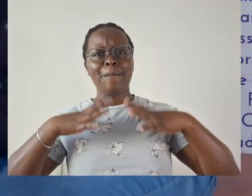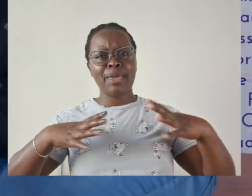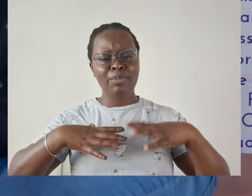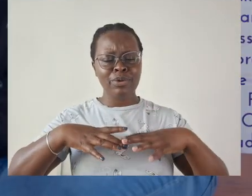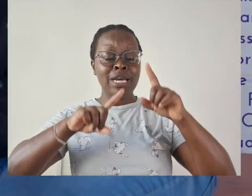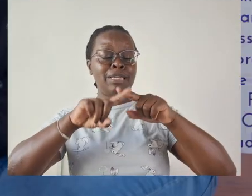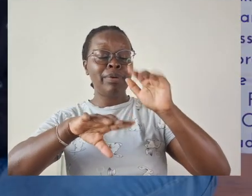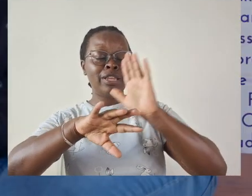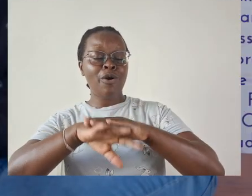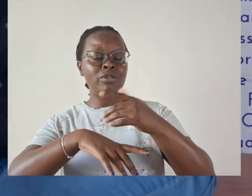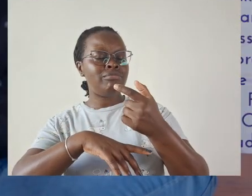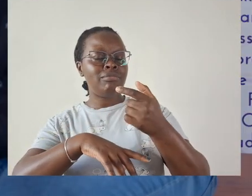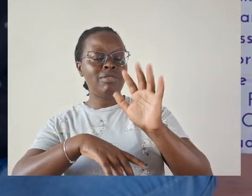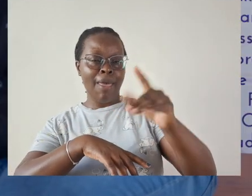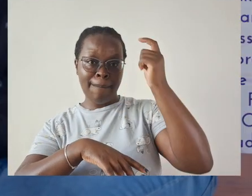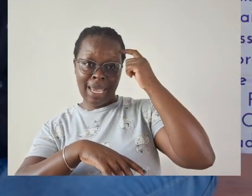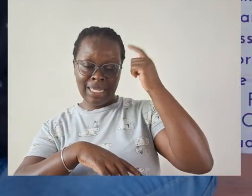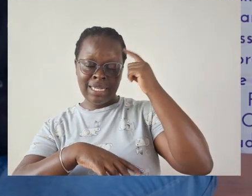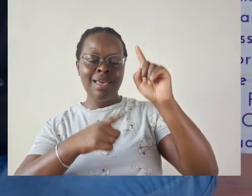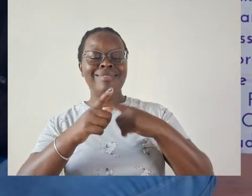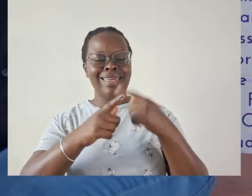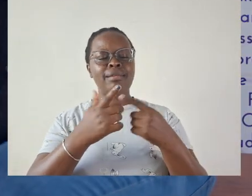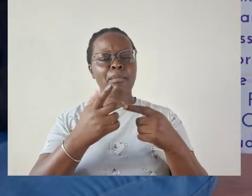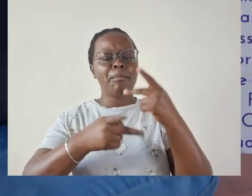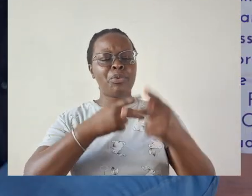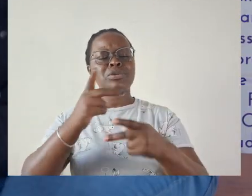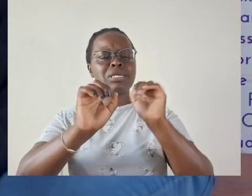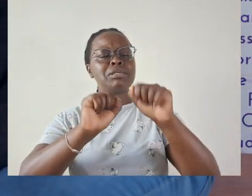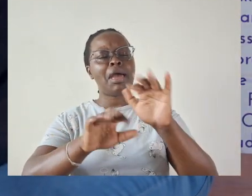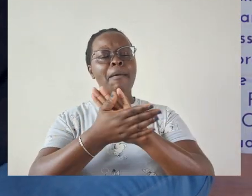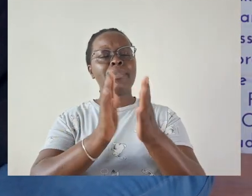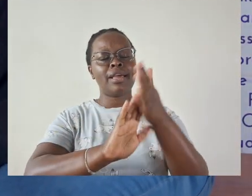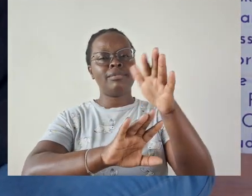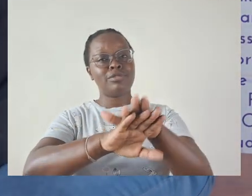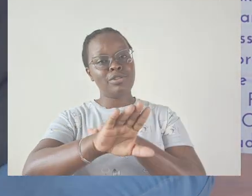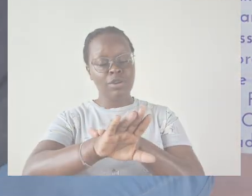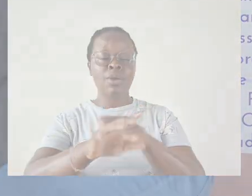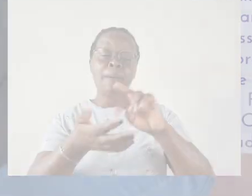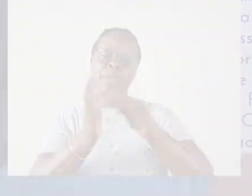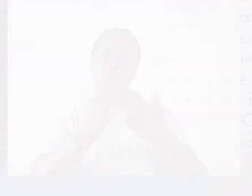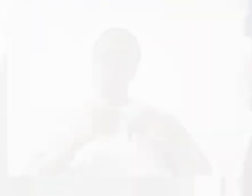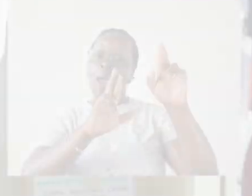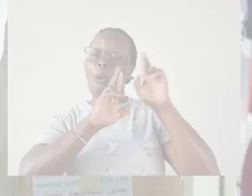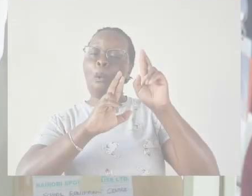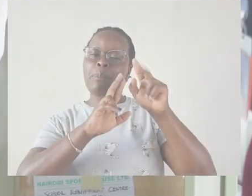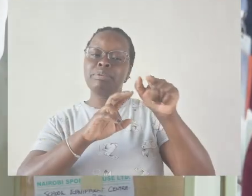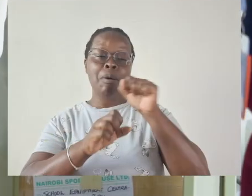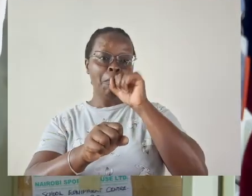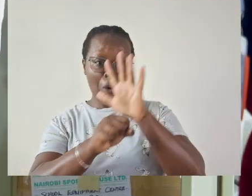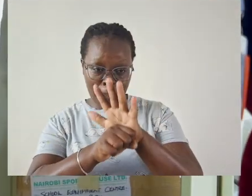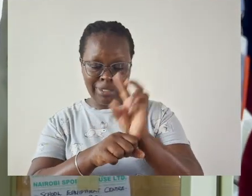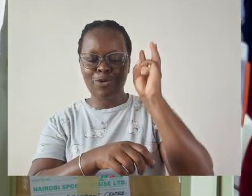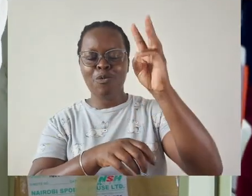minds, then things won't work out for what they actually need. So we are happy that they are able to trust and work with us.